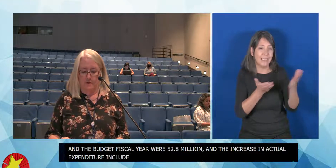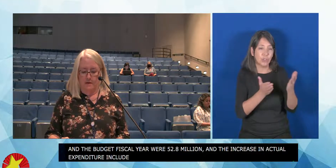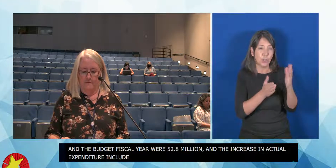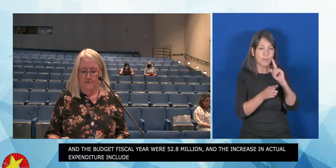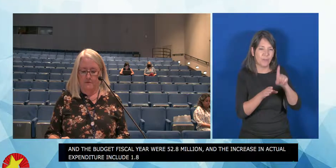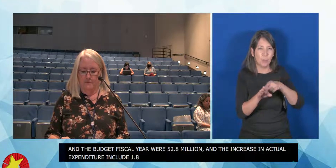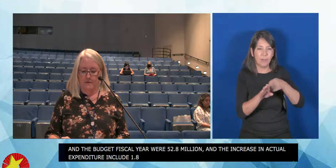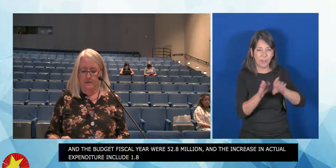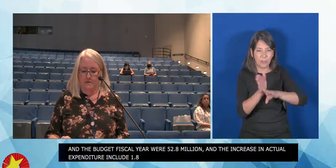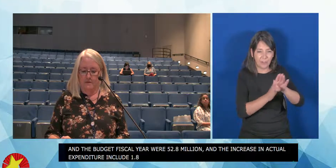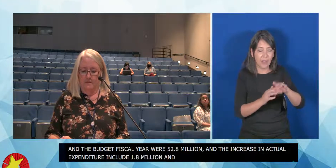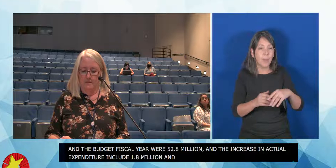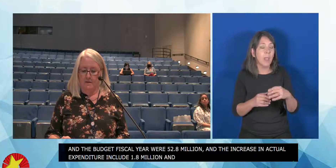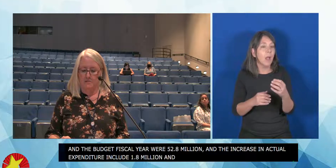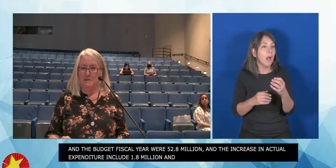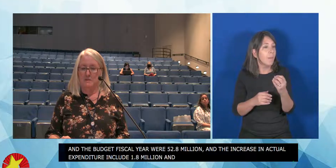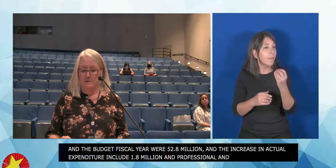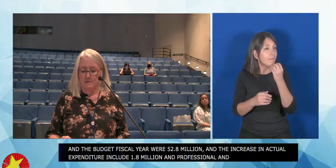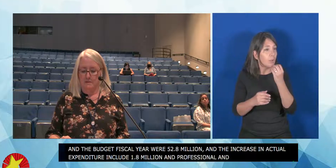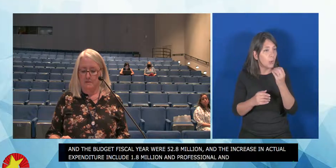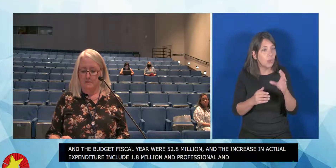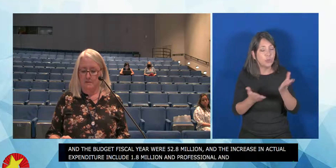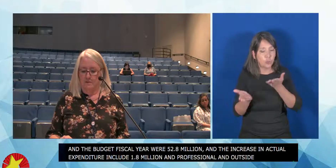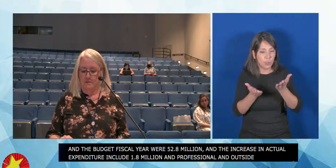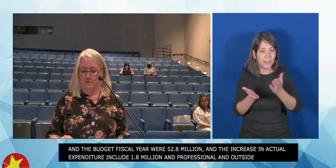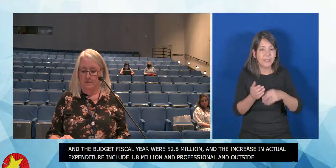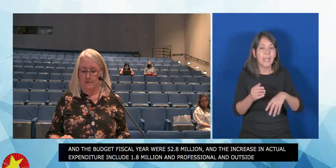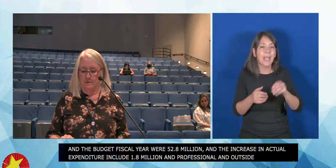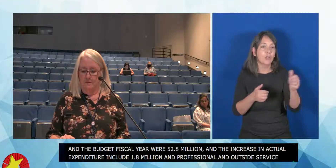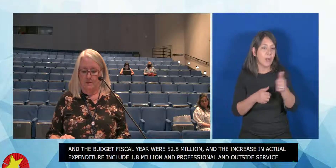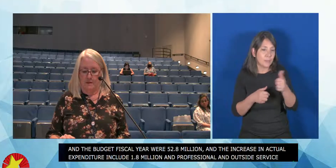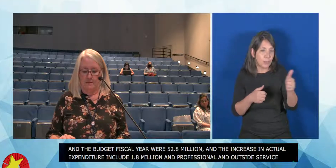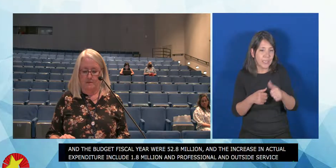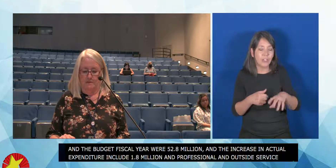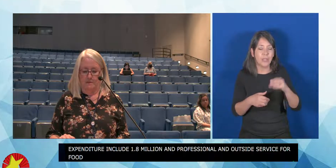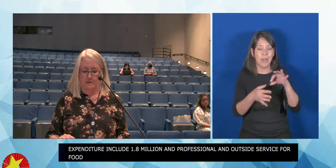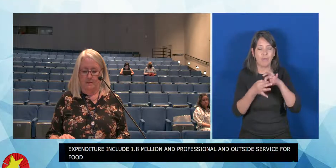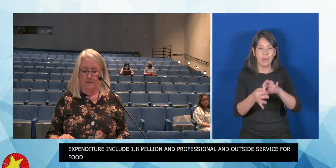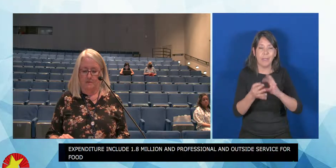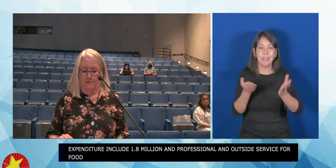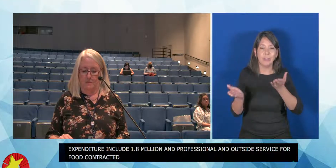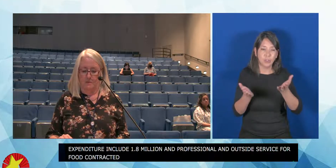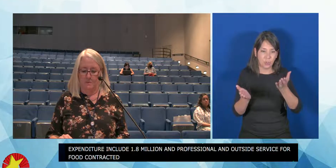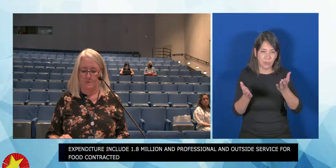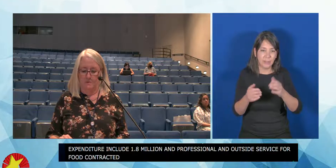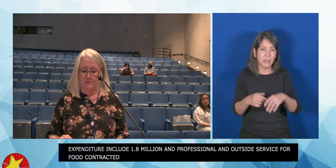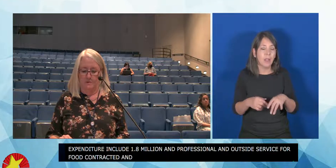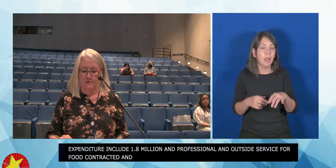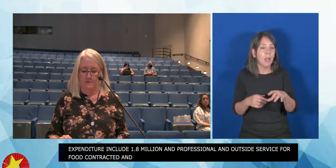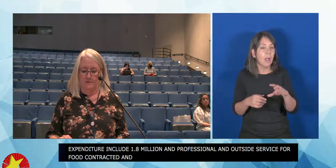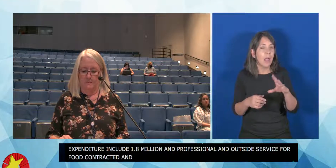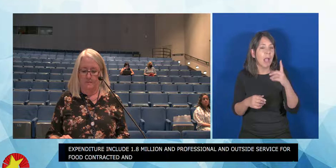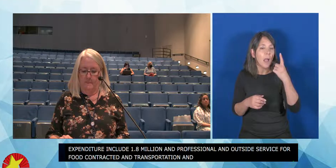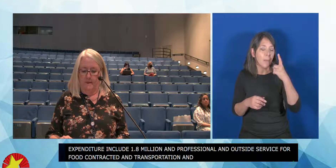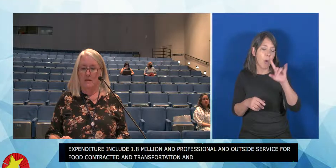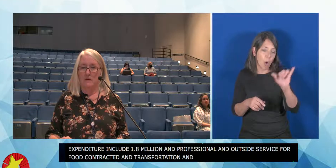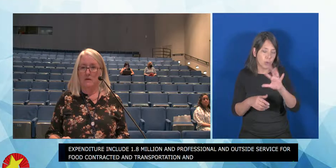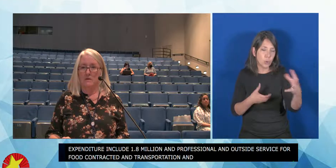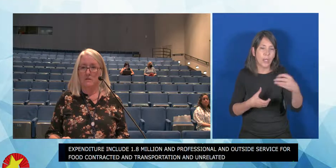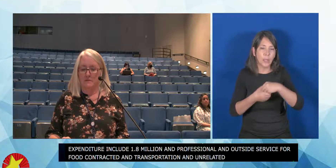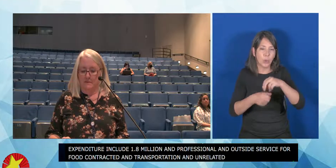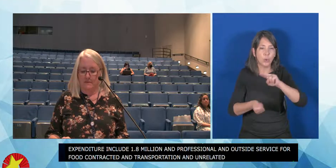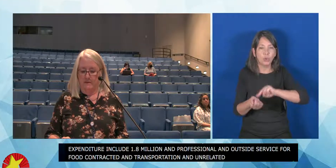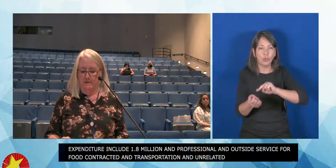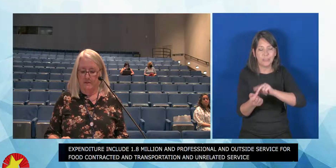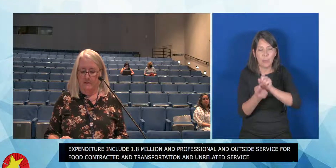for food service contract, FBC services, and transportation and related services, including one-to-one nurses. An